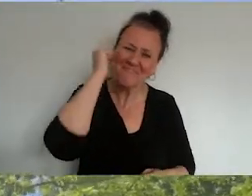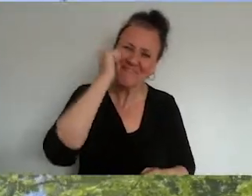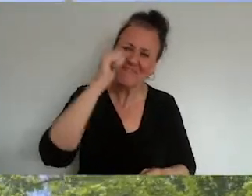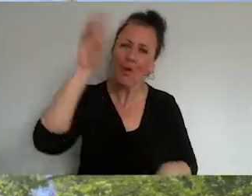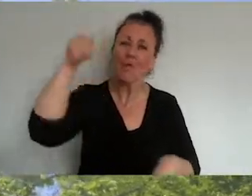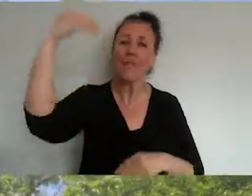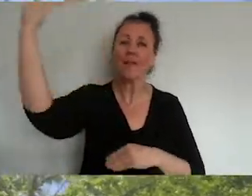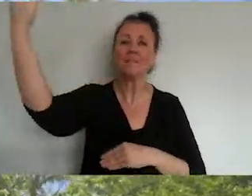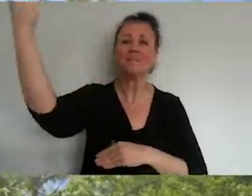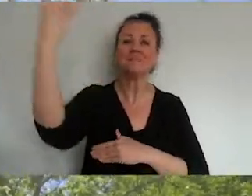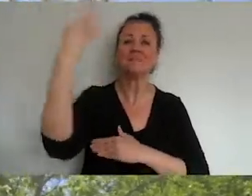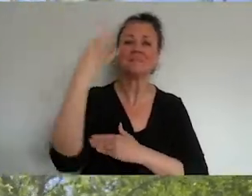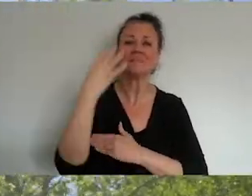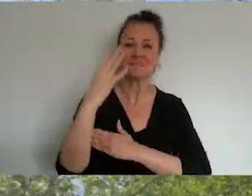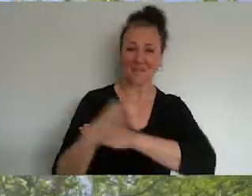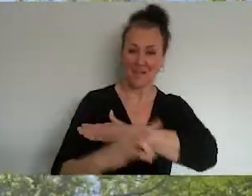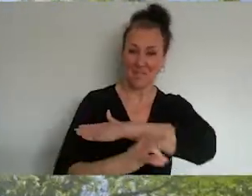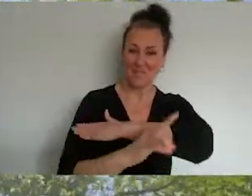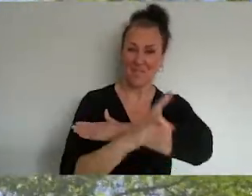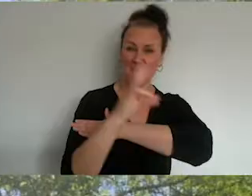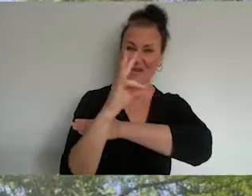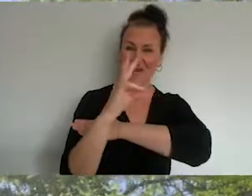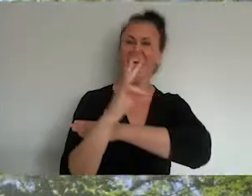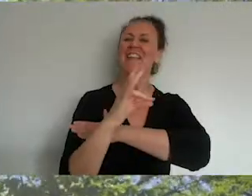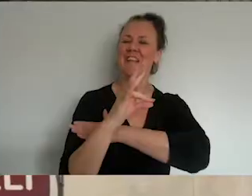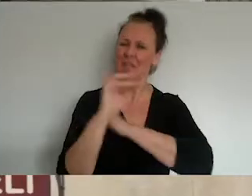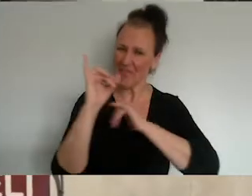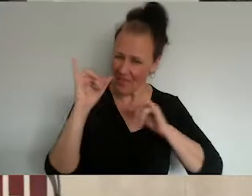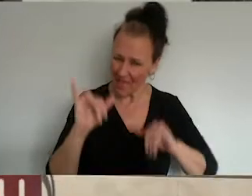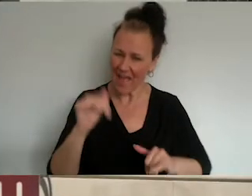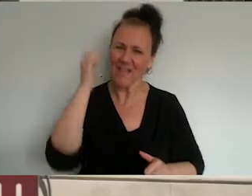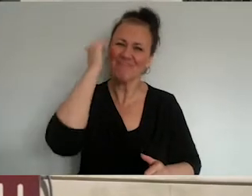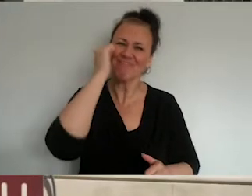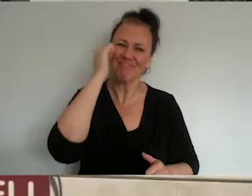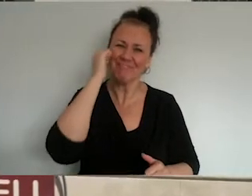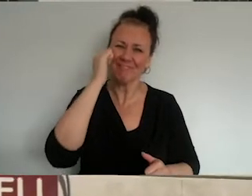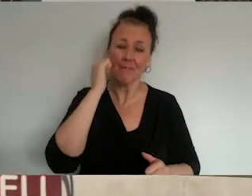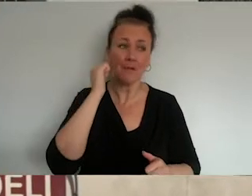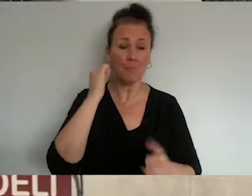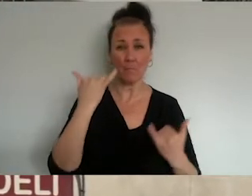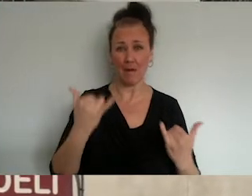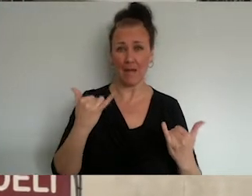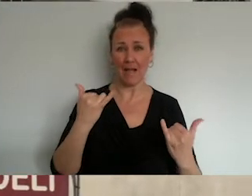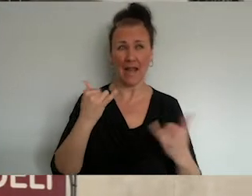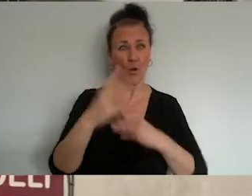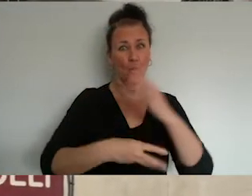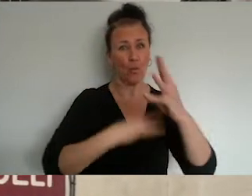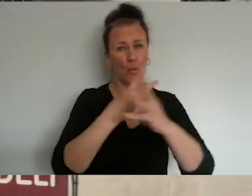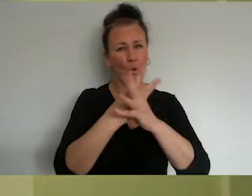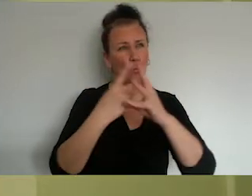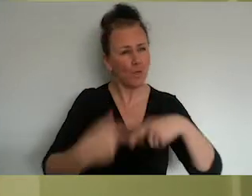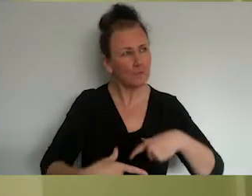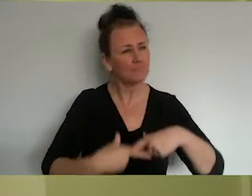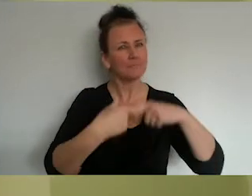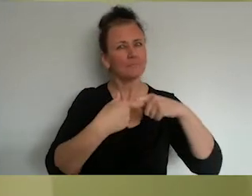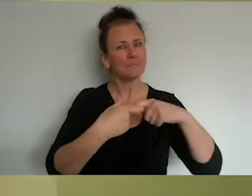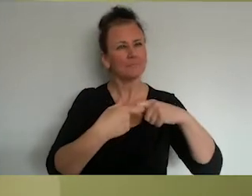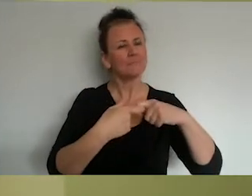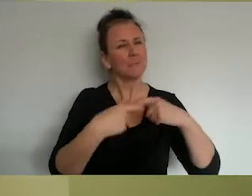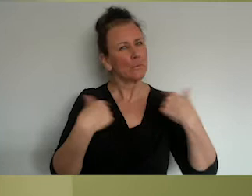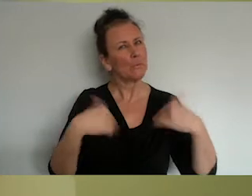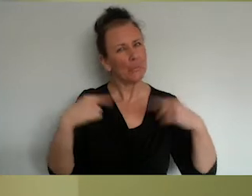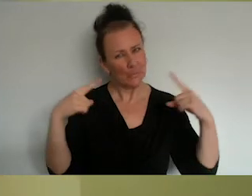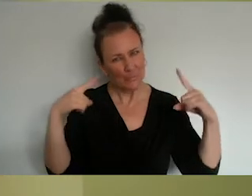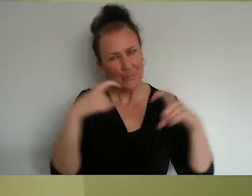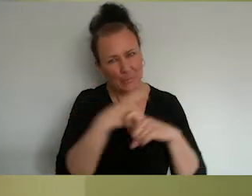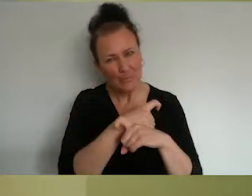Morningside Park. And at this uncertain moment, it's a way of being in a complicated world.